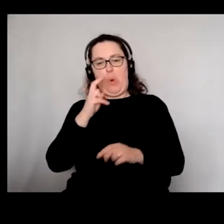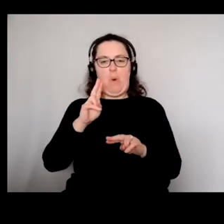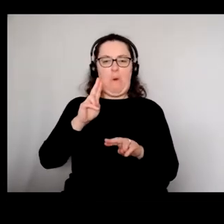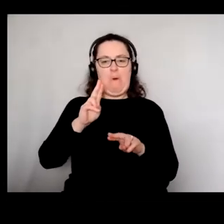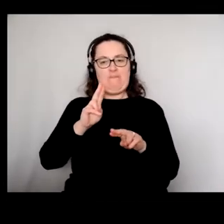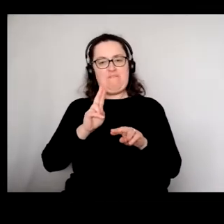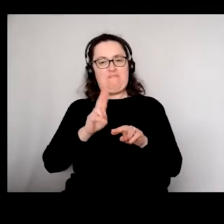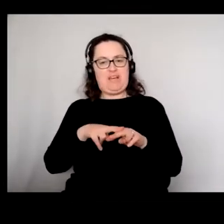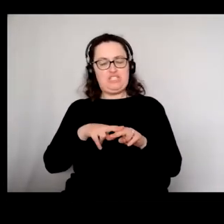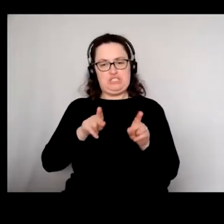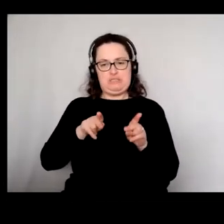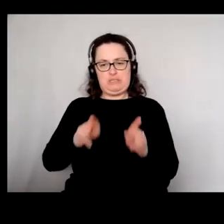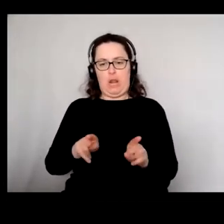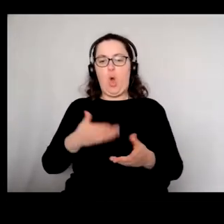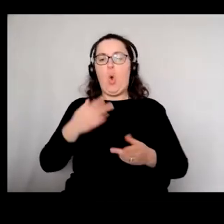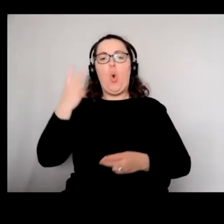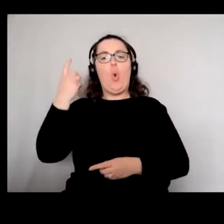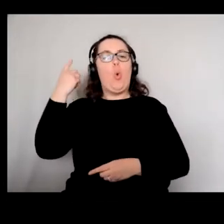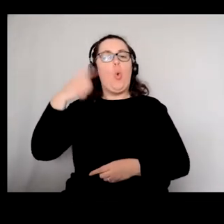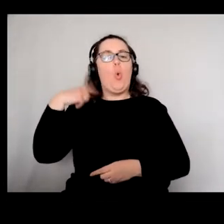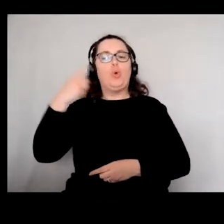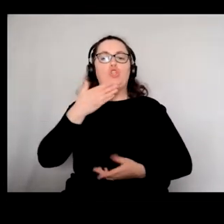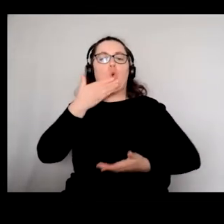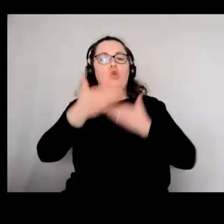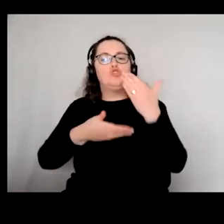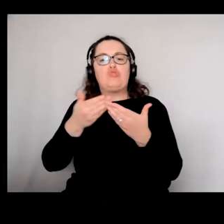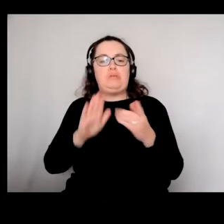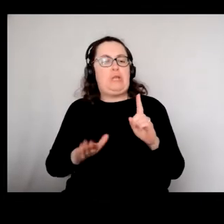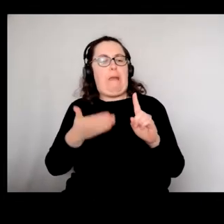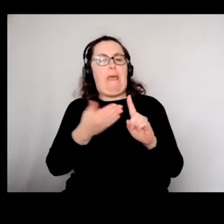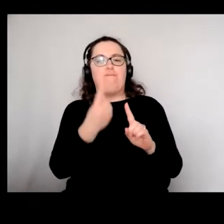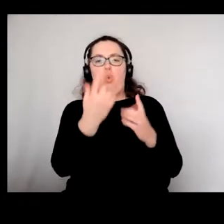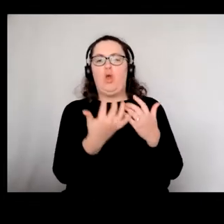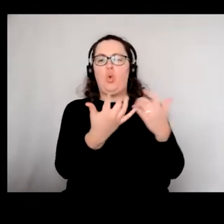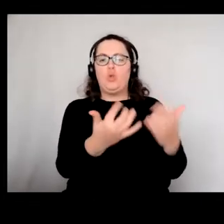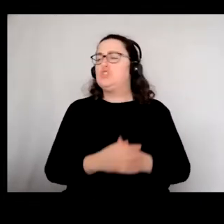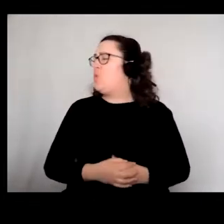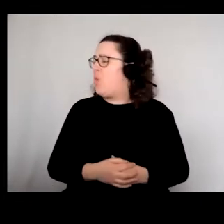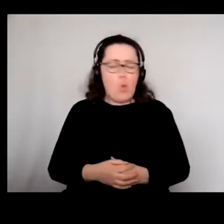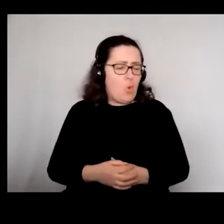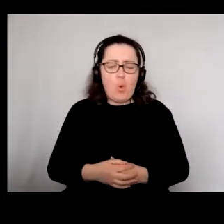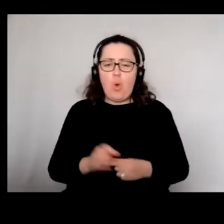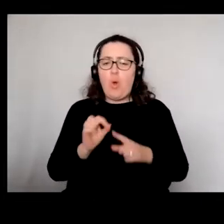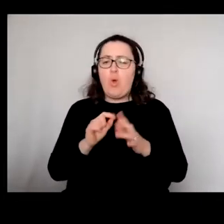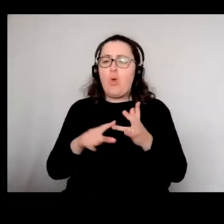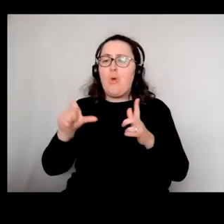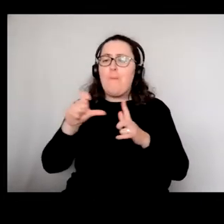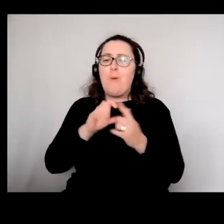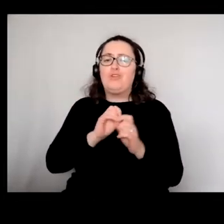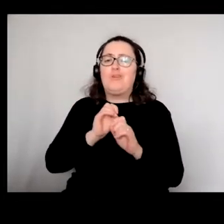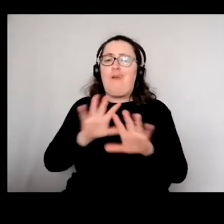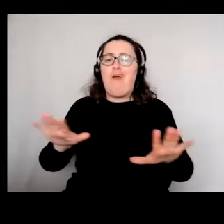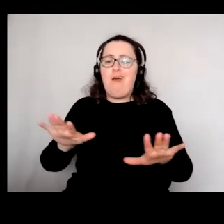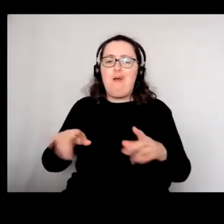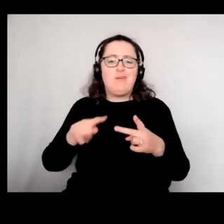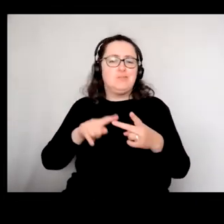fashioned, you know, the idea of audio describing it and that just for one particular audience. You can use podcasts, you can use technology to do